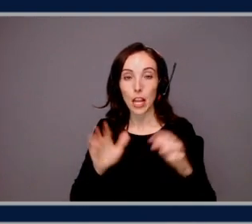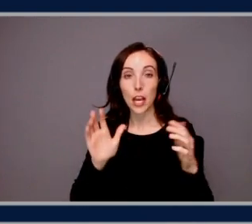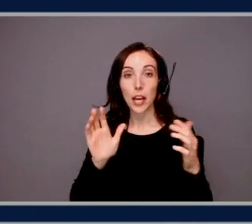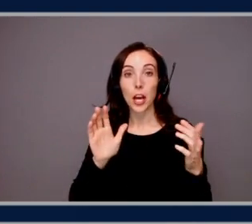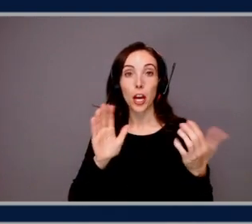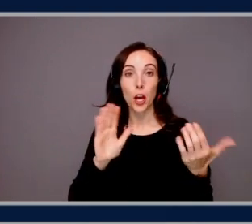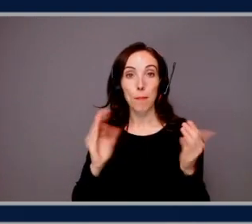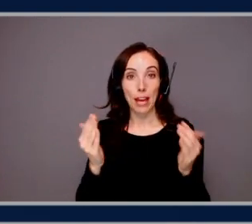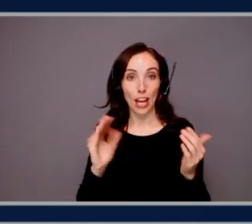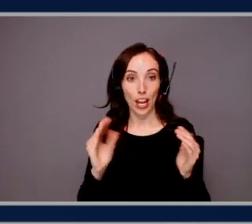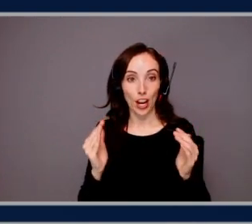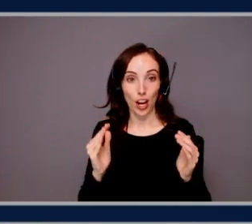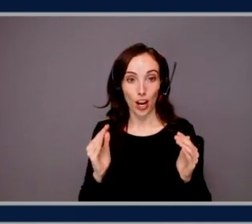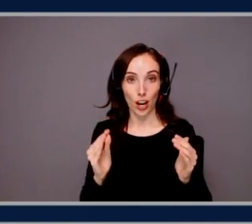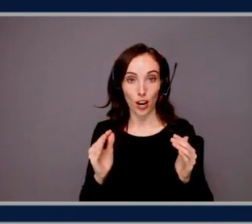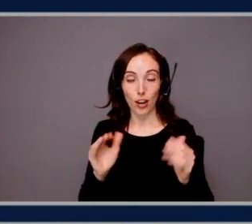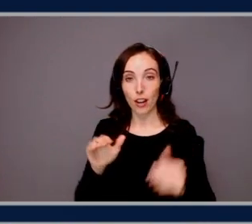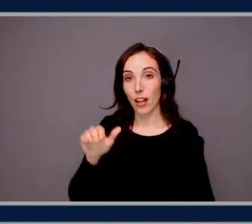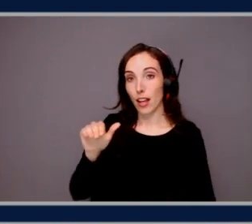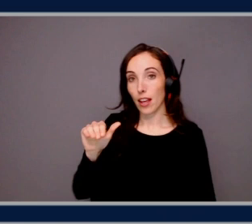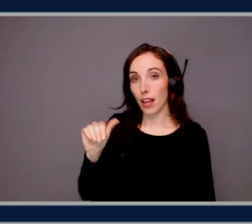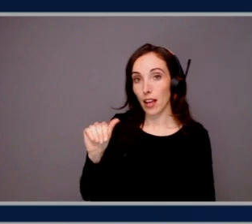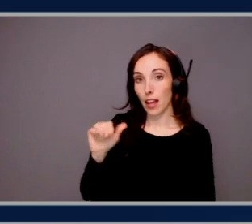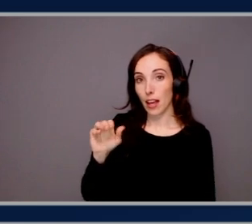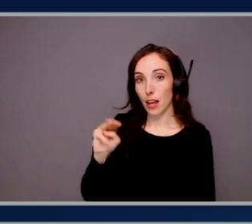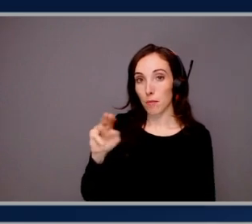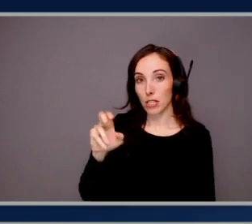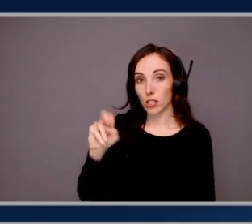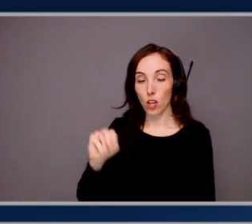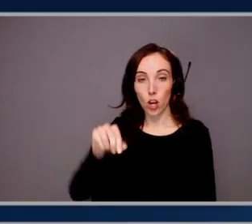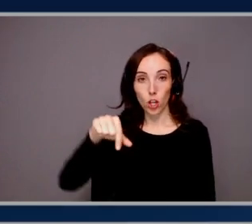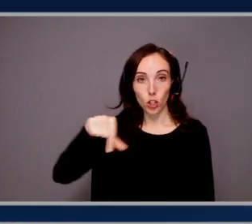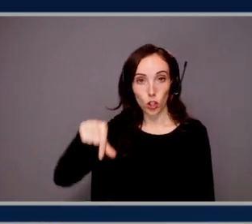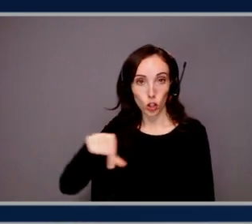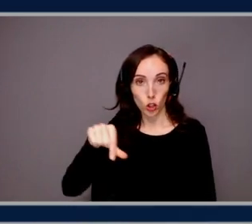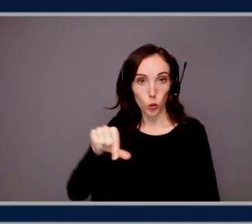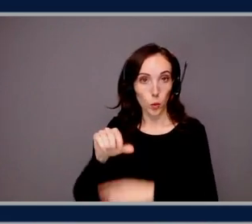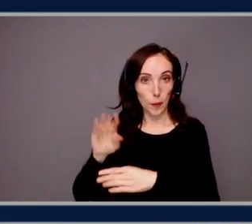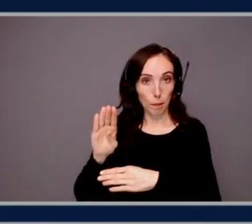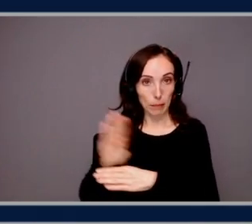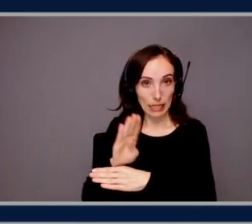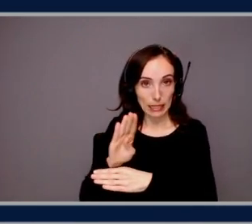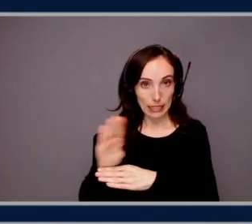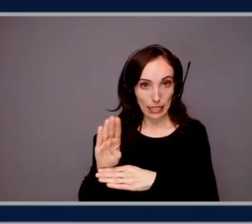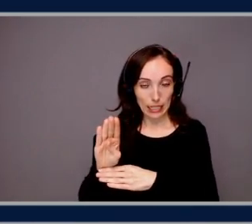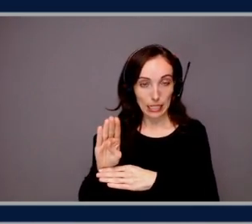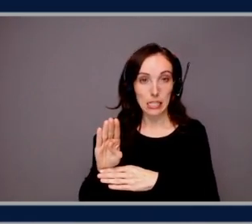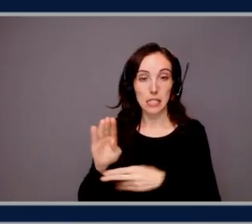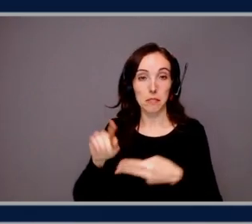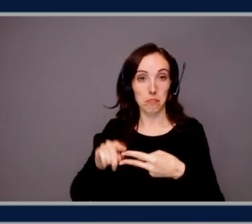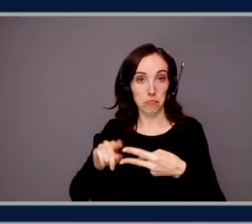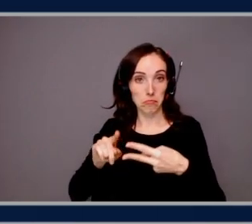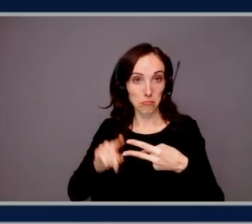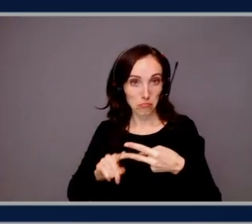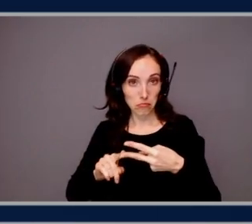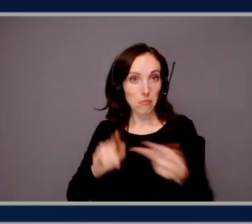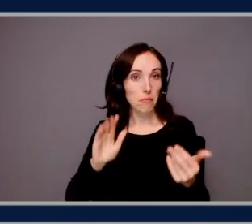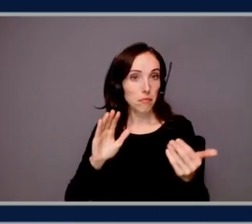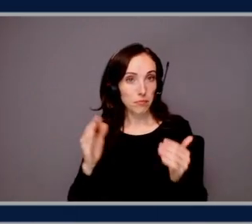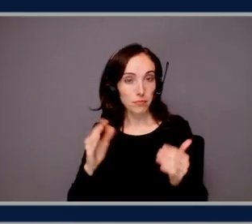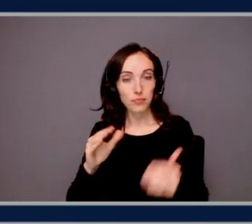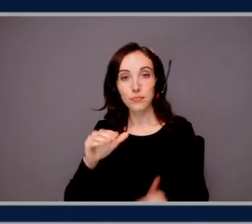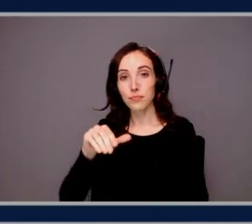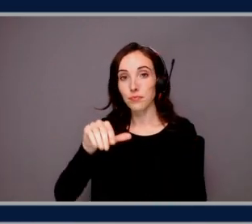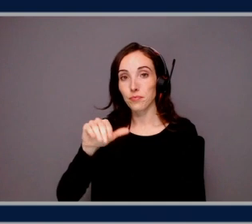compare Amazon Q Business and Amazon Q